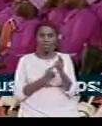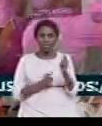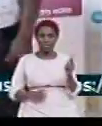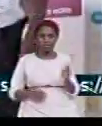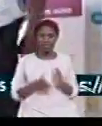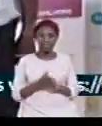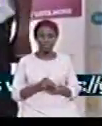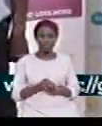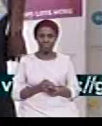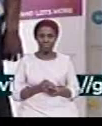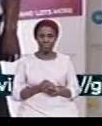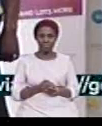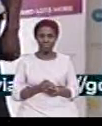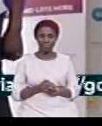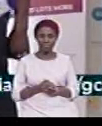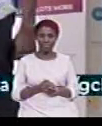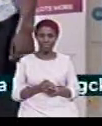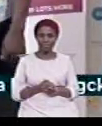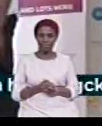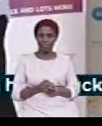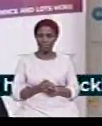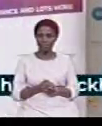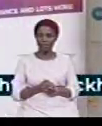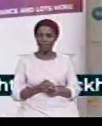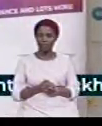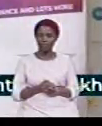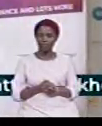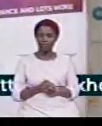Daniel Akologo. I'm in Kumasi.